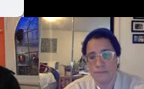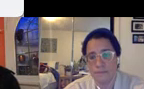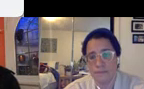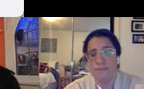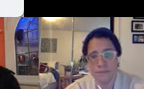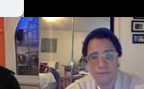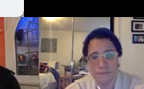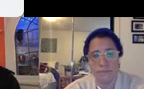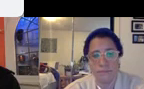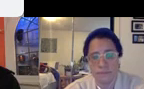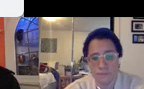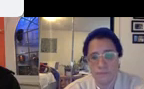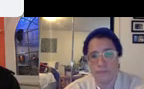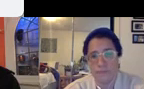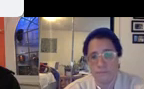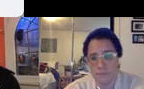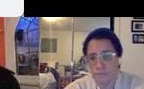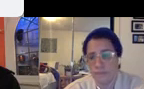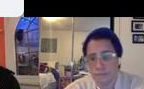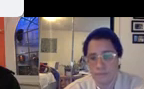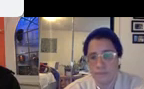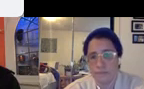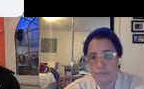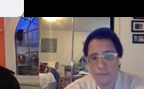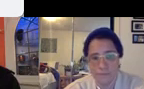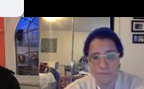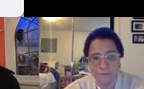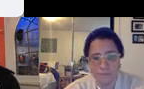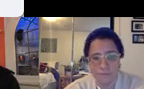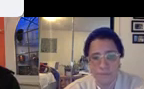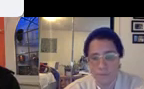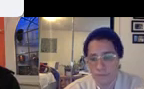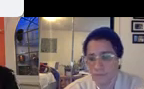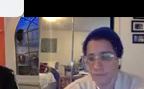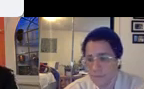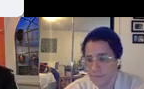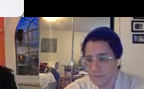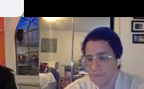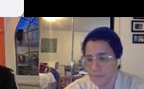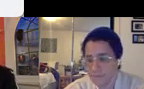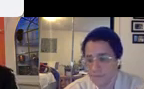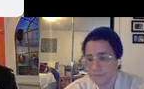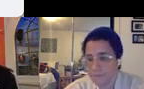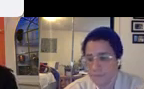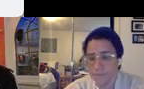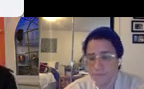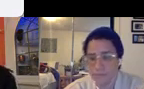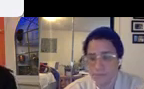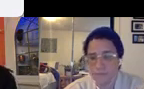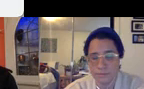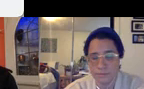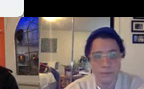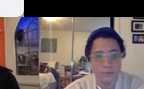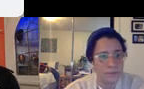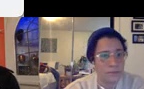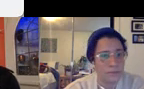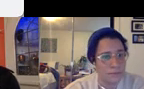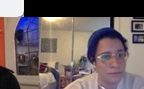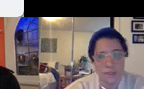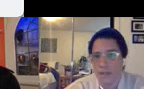development group, work group kind of idea. But that doesn't obviously mean that you can't do anything right now as well, obviously.